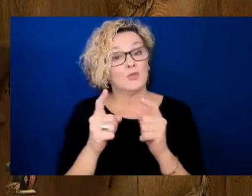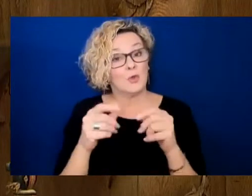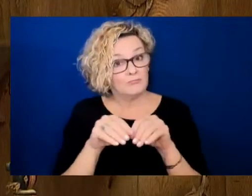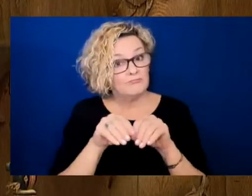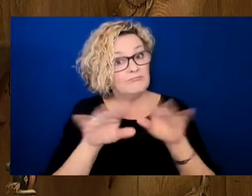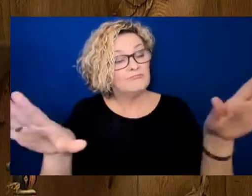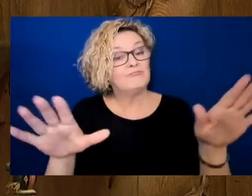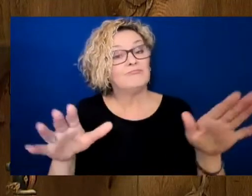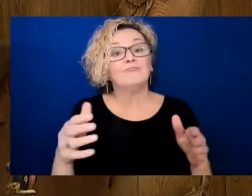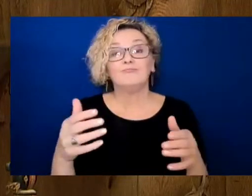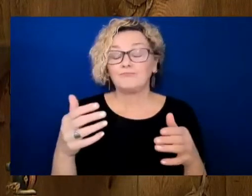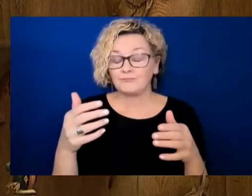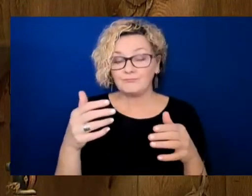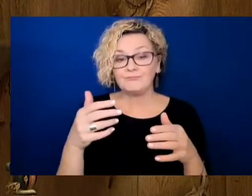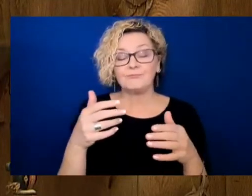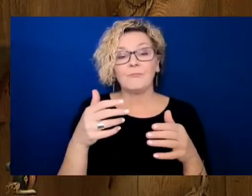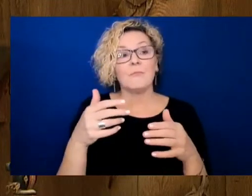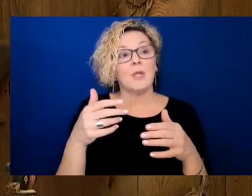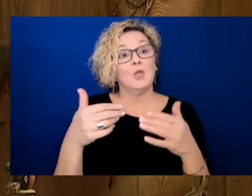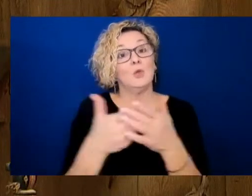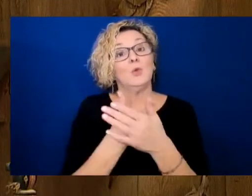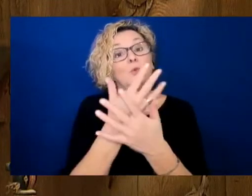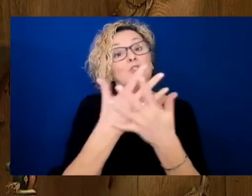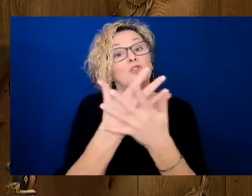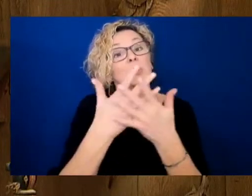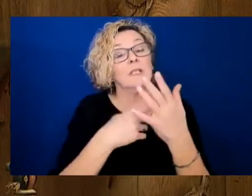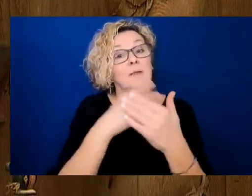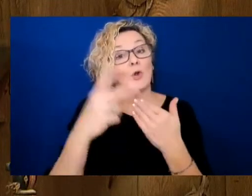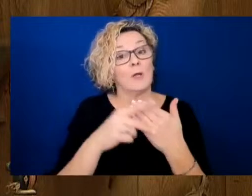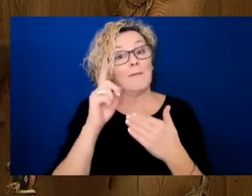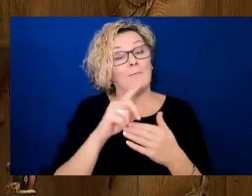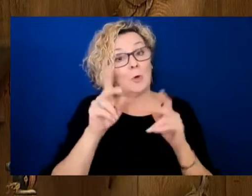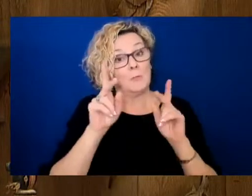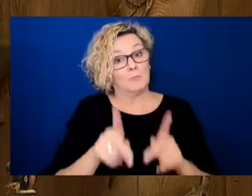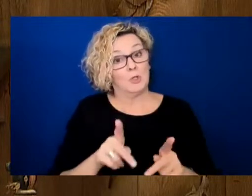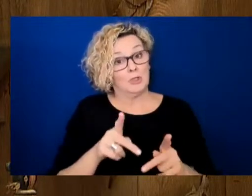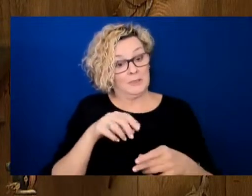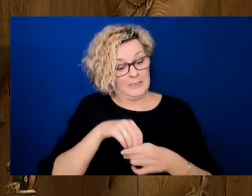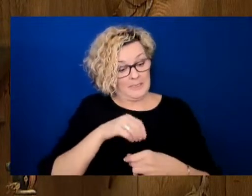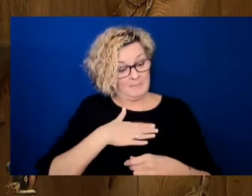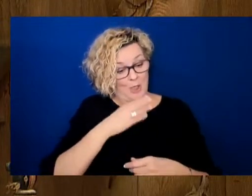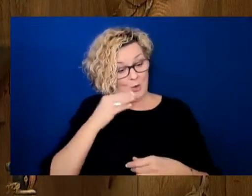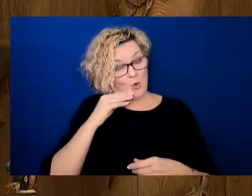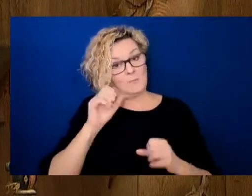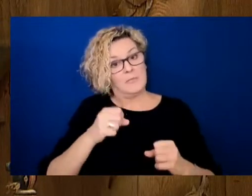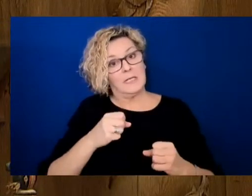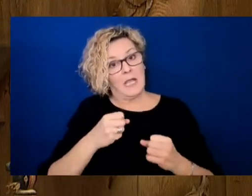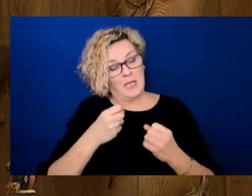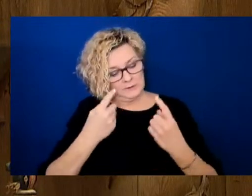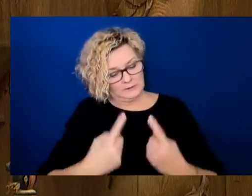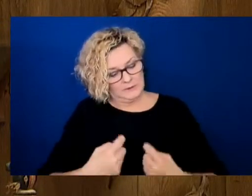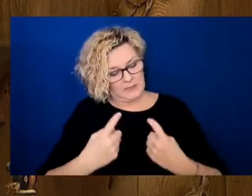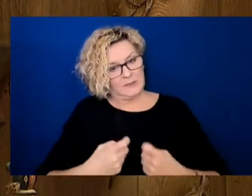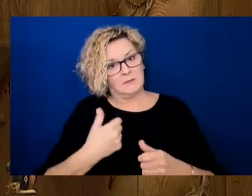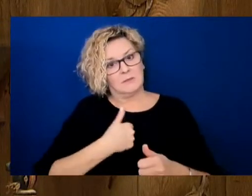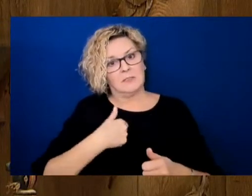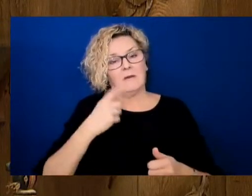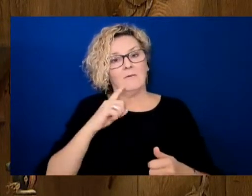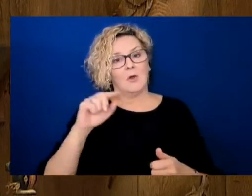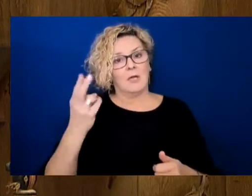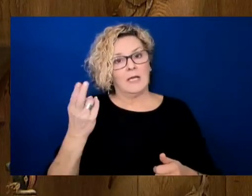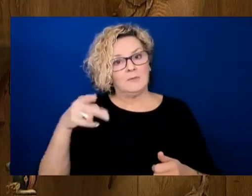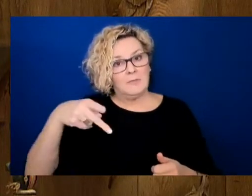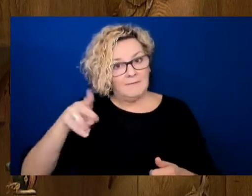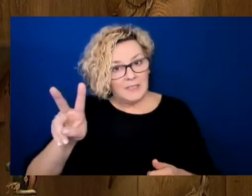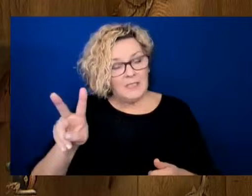first at-home self-screening program for HPV means that ending deadly cervical cancer in British Columbia is now a